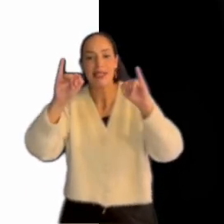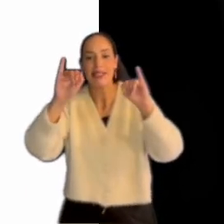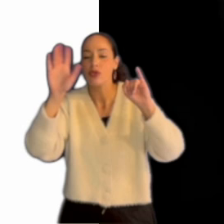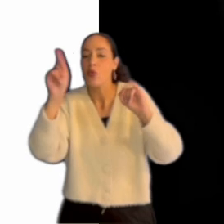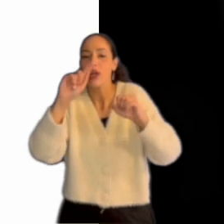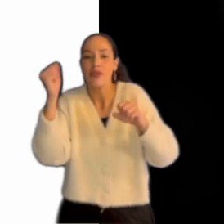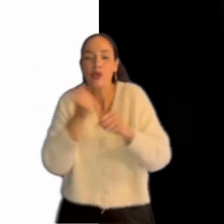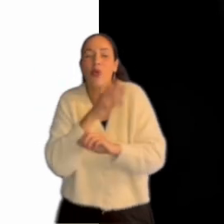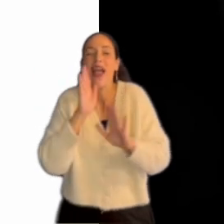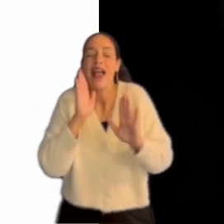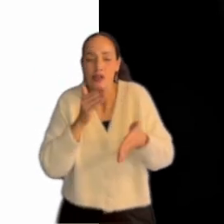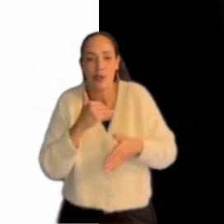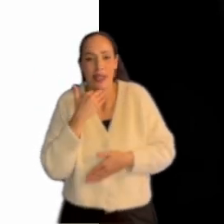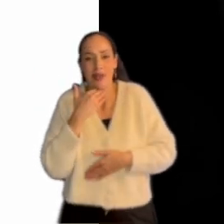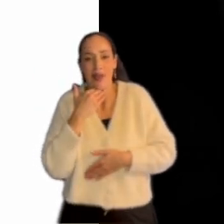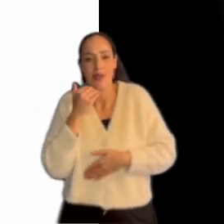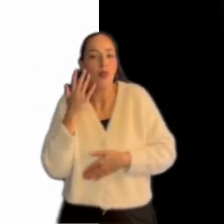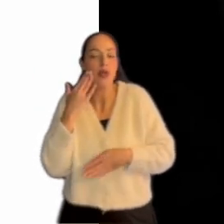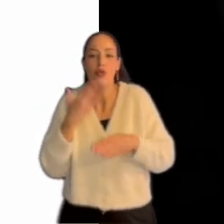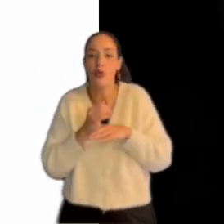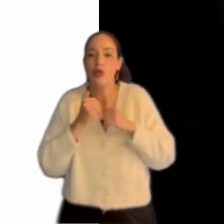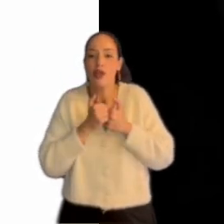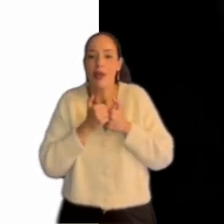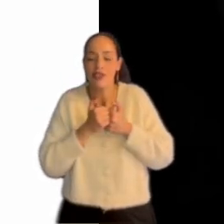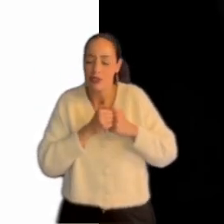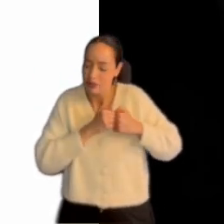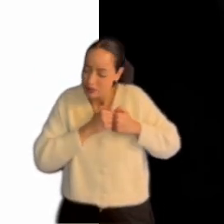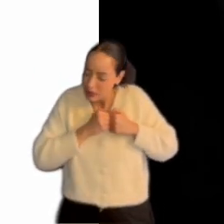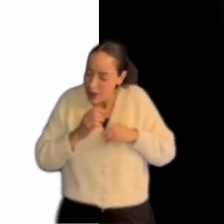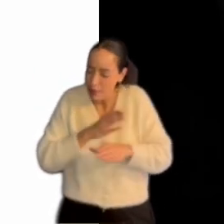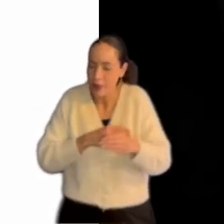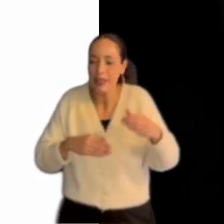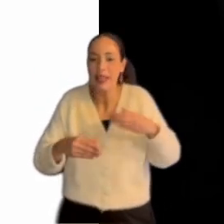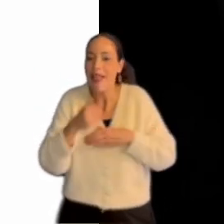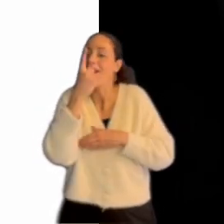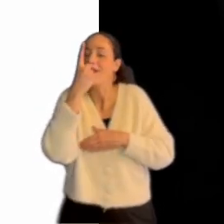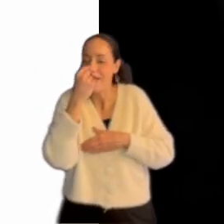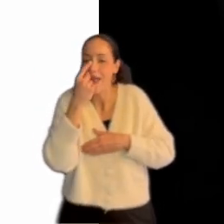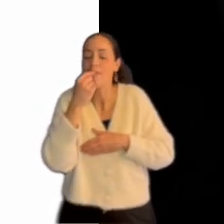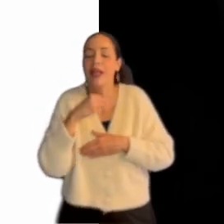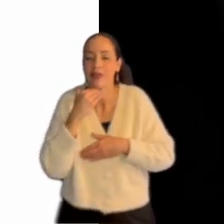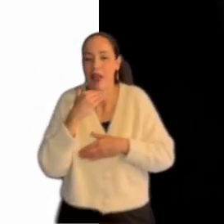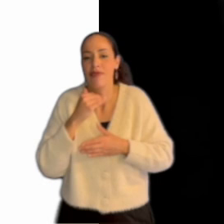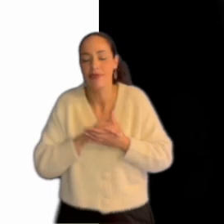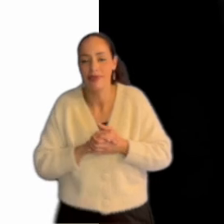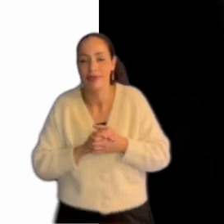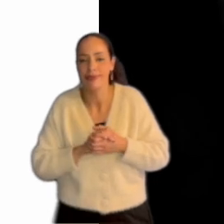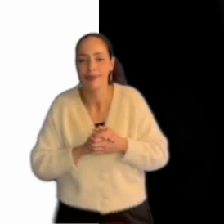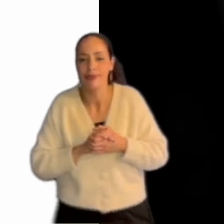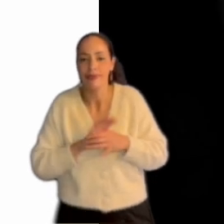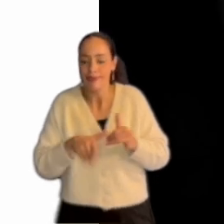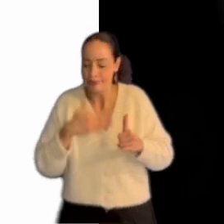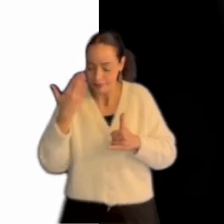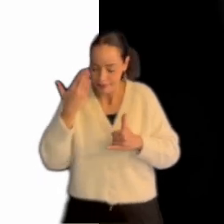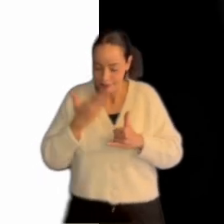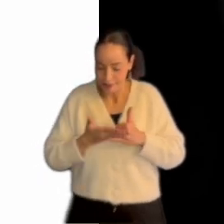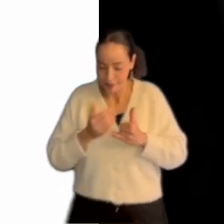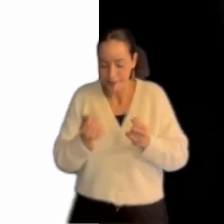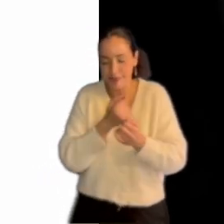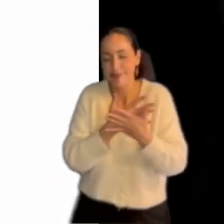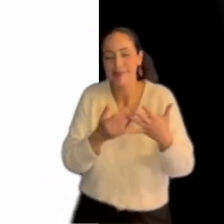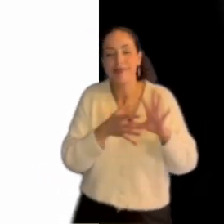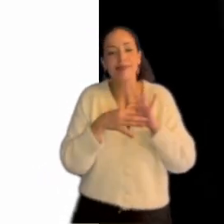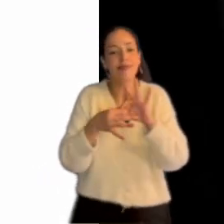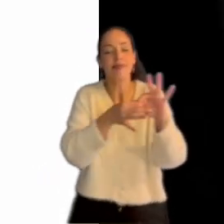Finally, several organisations have introduced an additional pathway comprising of 3 sessions from the model, designed to offer support directly to members